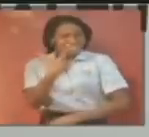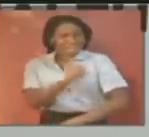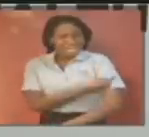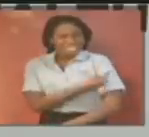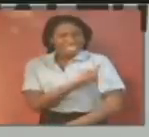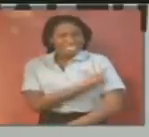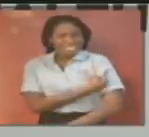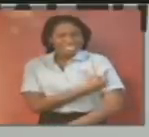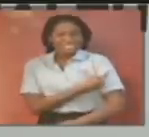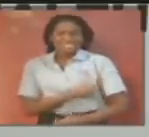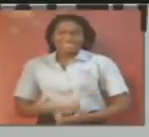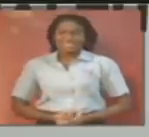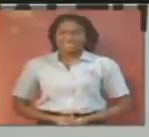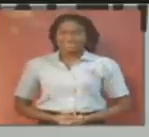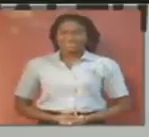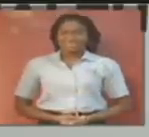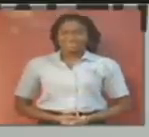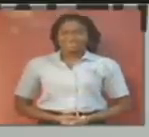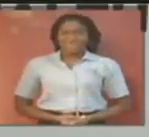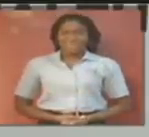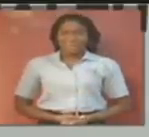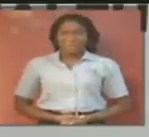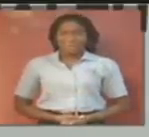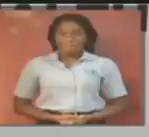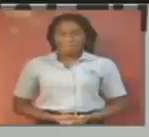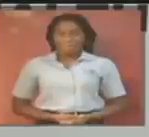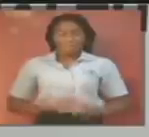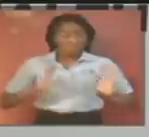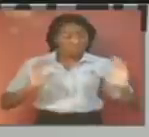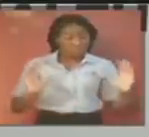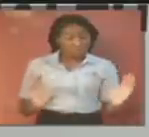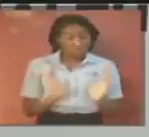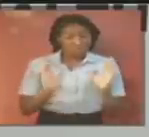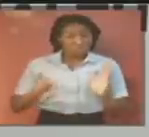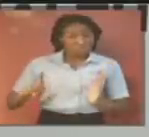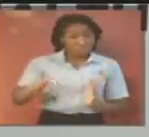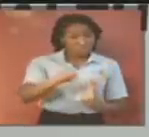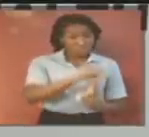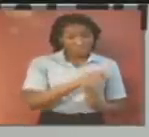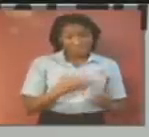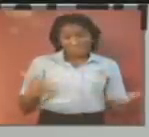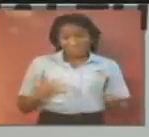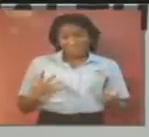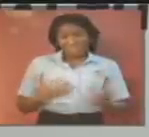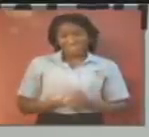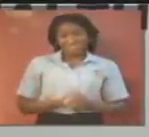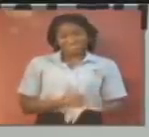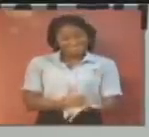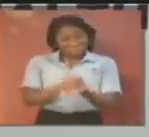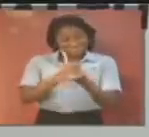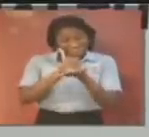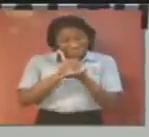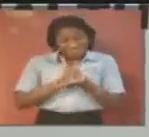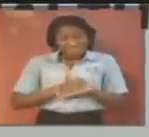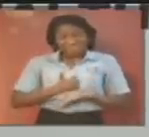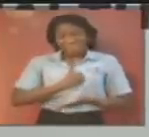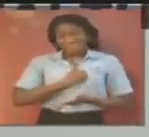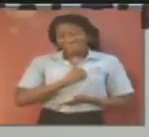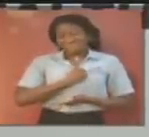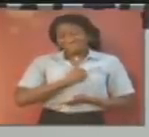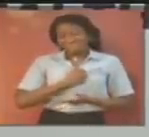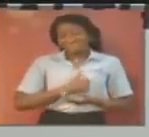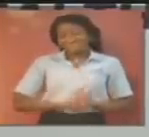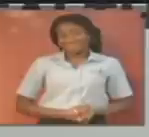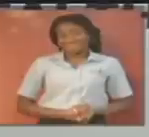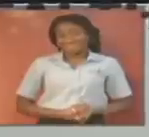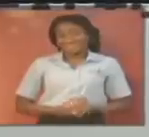COVID-19 vaccine when available to you. She encouraged us to give yourself a fighting chance. Thank you, Professor.